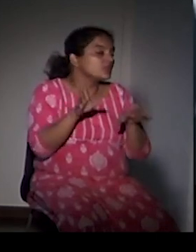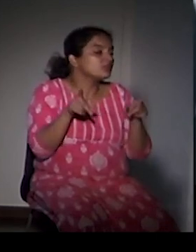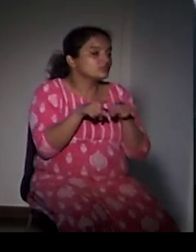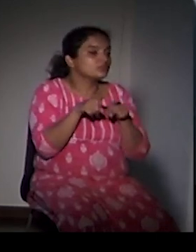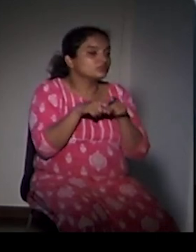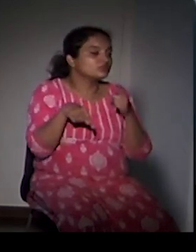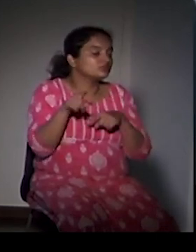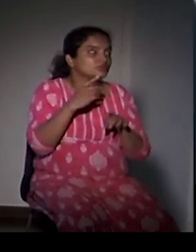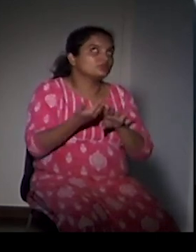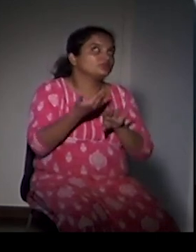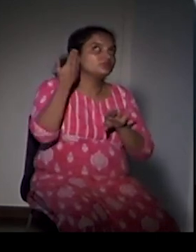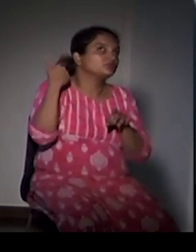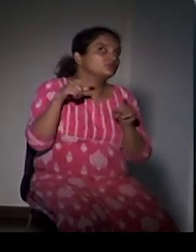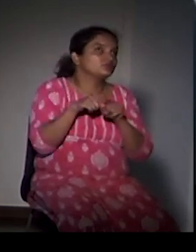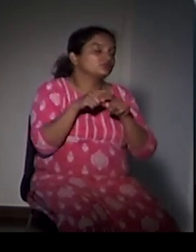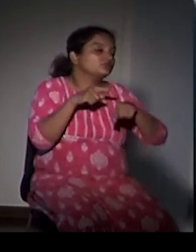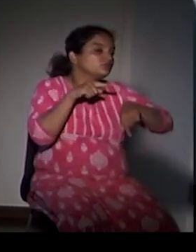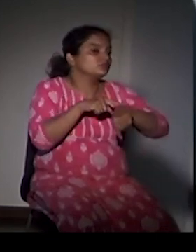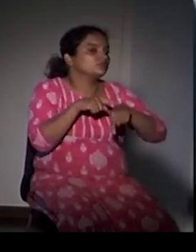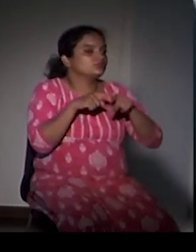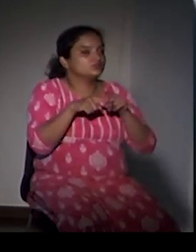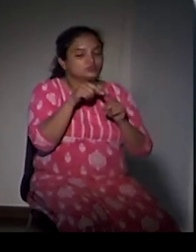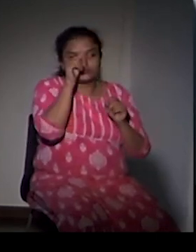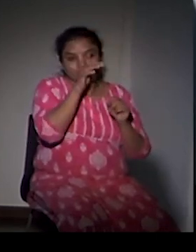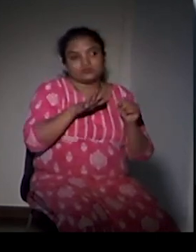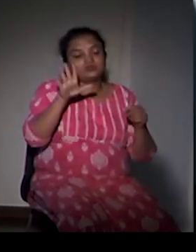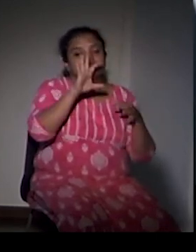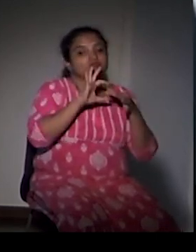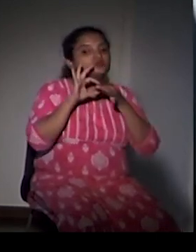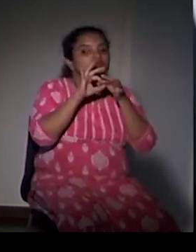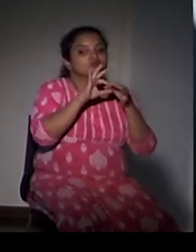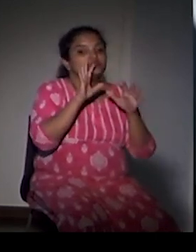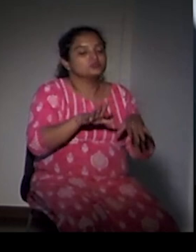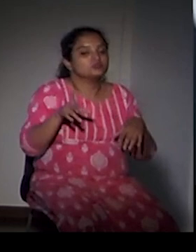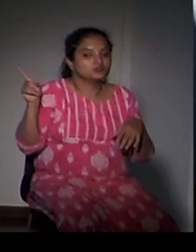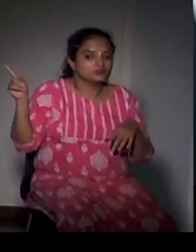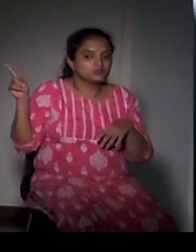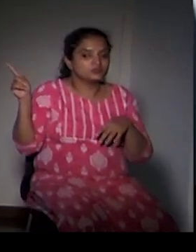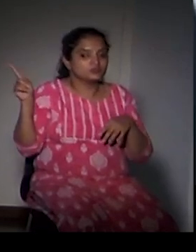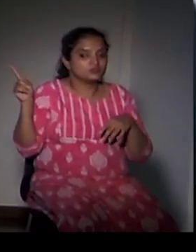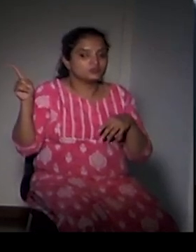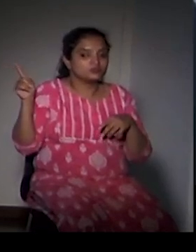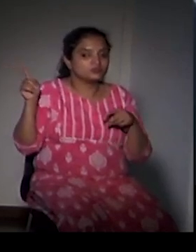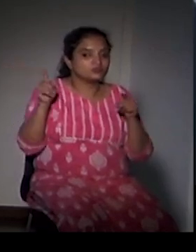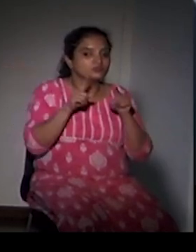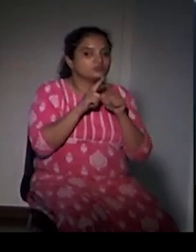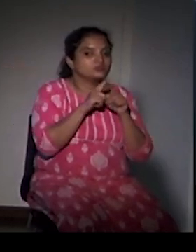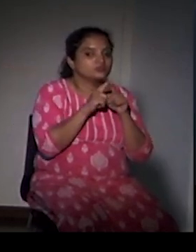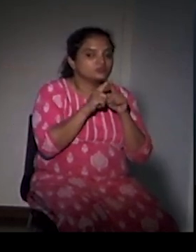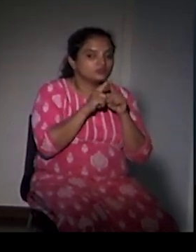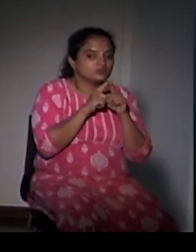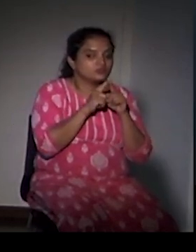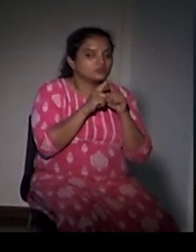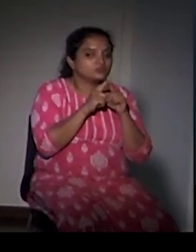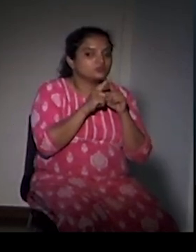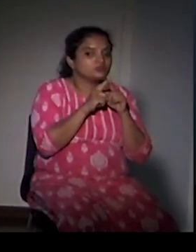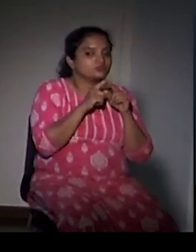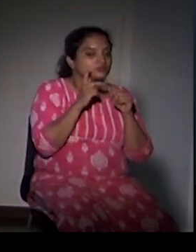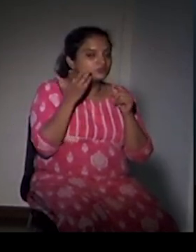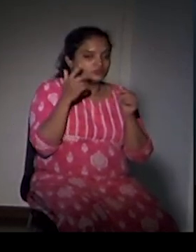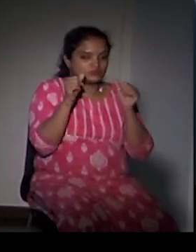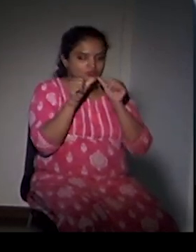the earliest tile building in India. It's the Idgar at Rapri, which is not far from